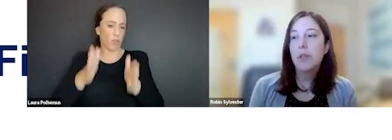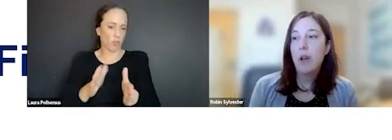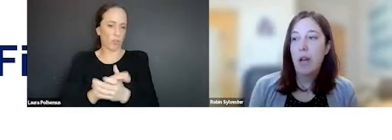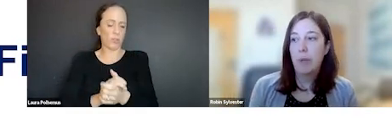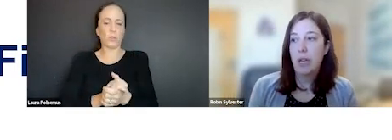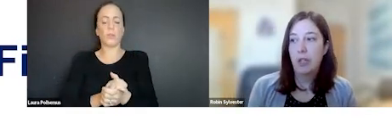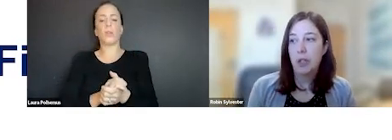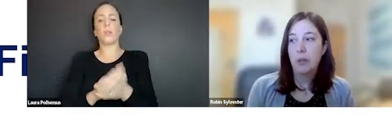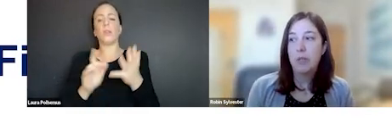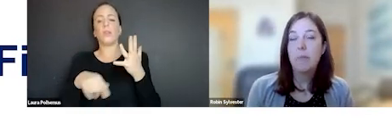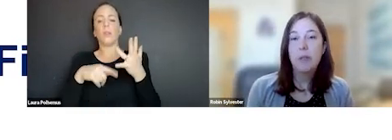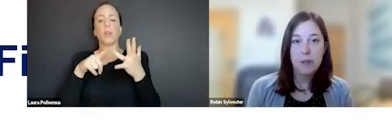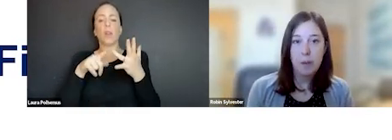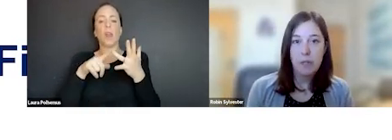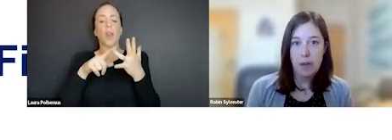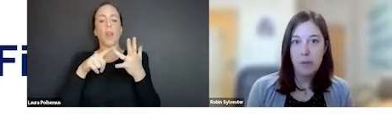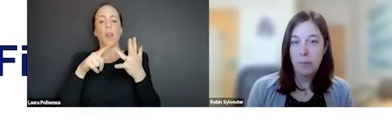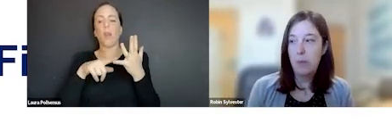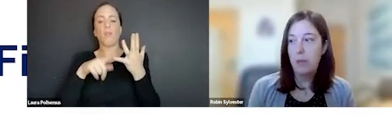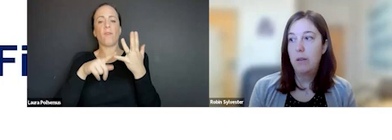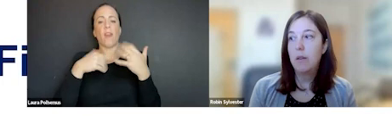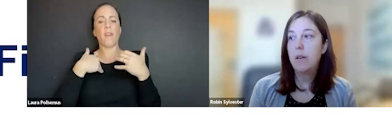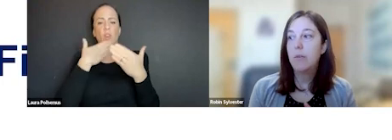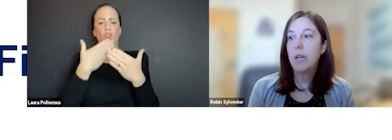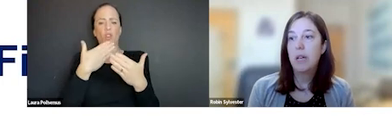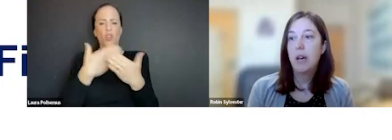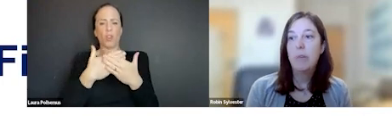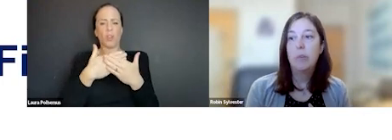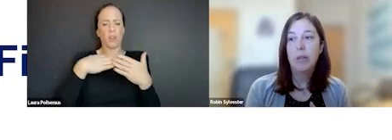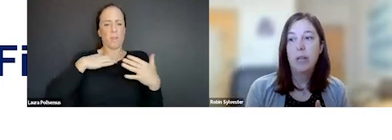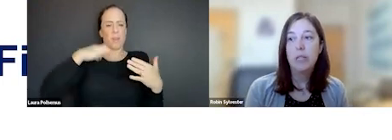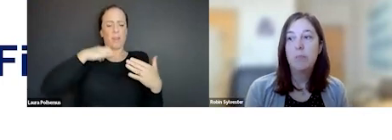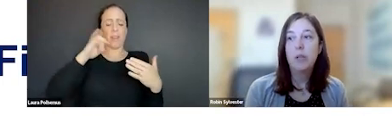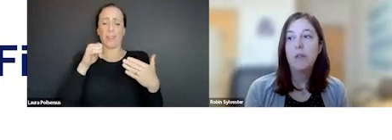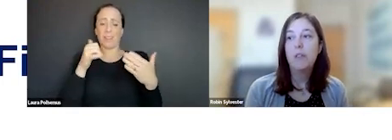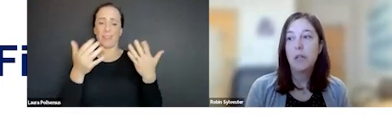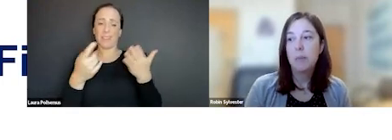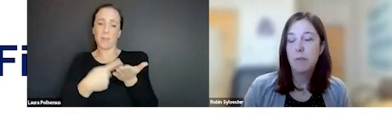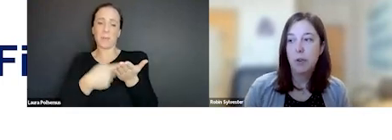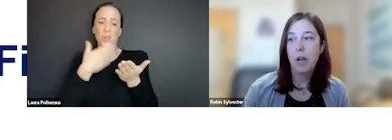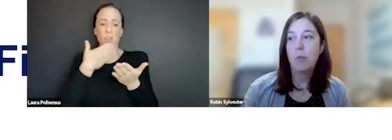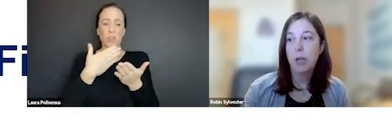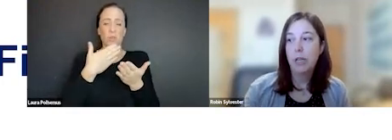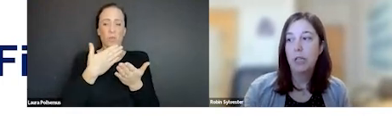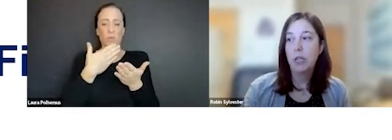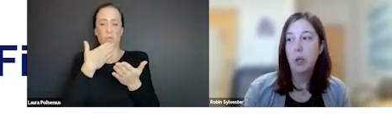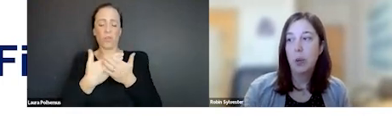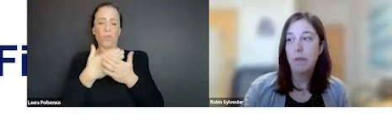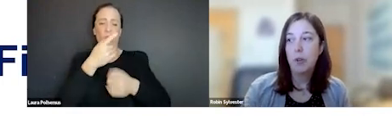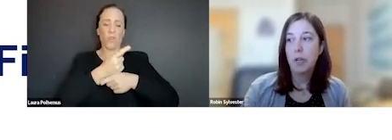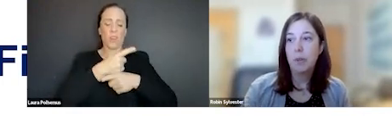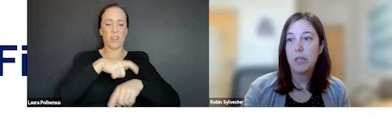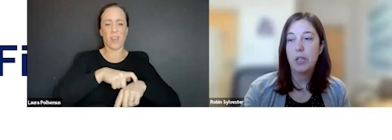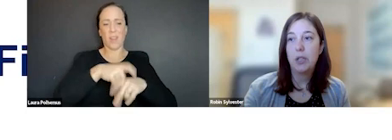Apply with a strong application. Sometimes this comes down to being in the right time and place, but if you've done some of the groundwork getting to know